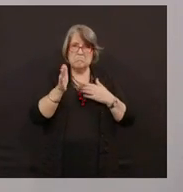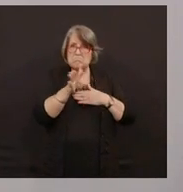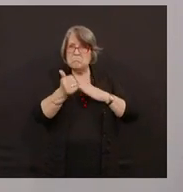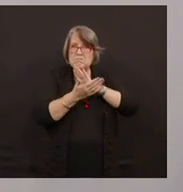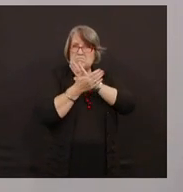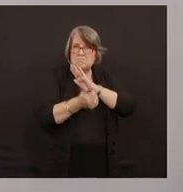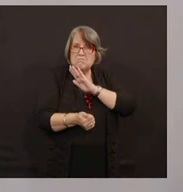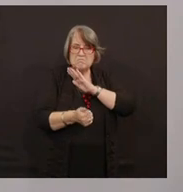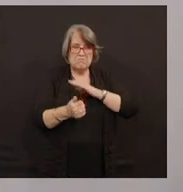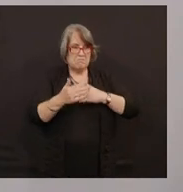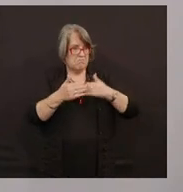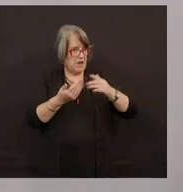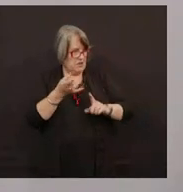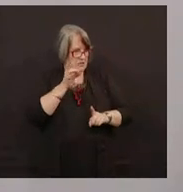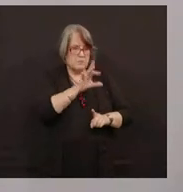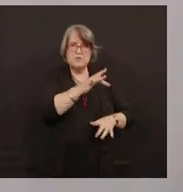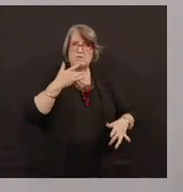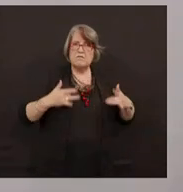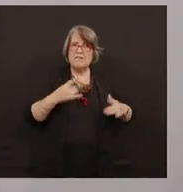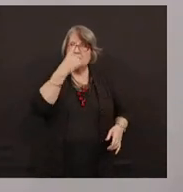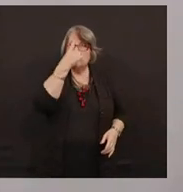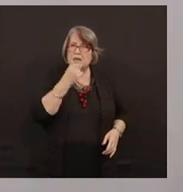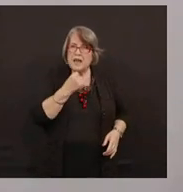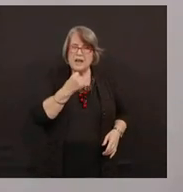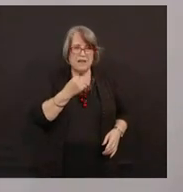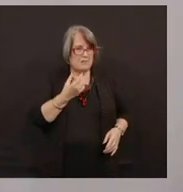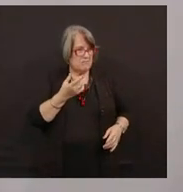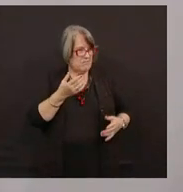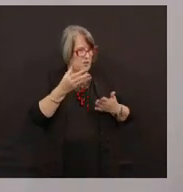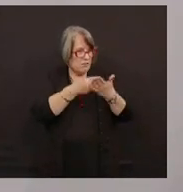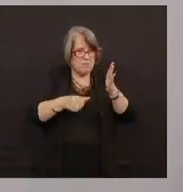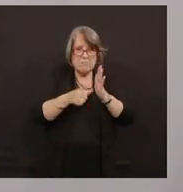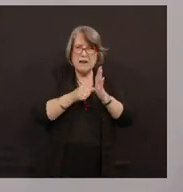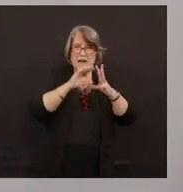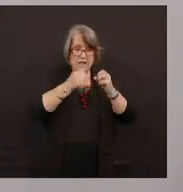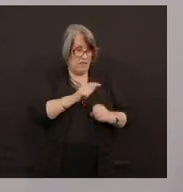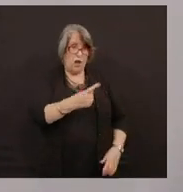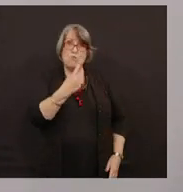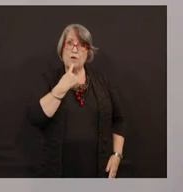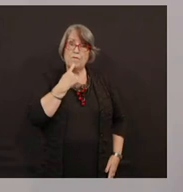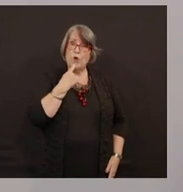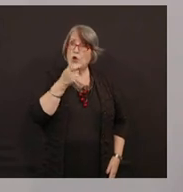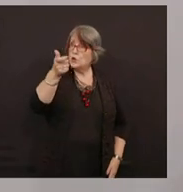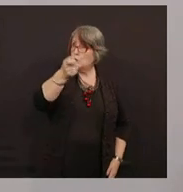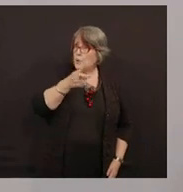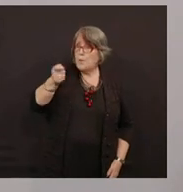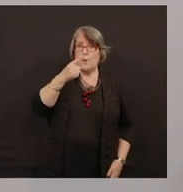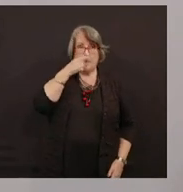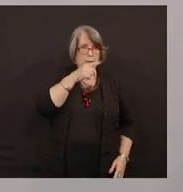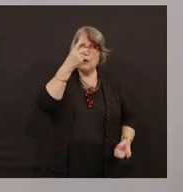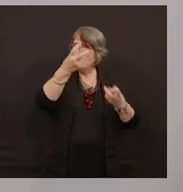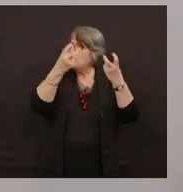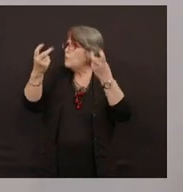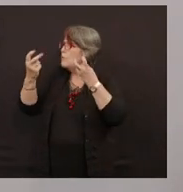in managing their own lives, their own resources, who prefer to employ people, they look for